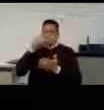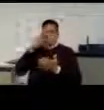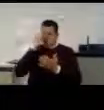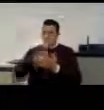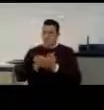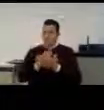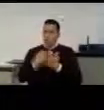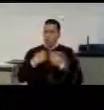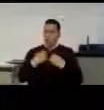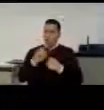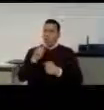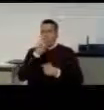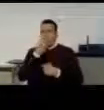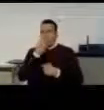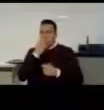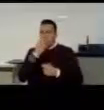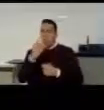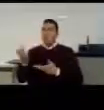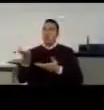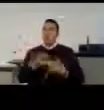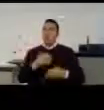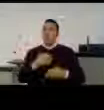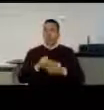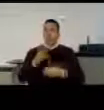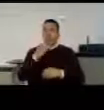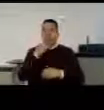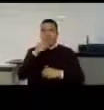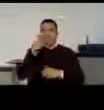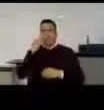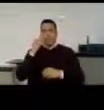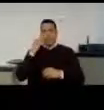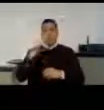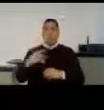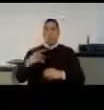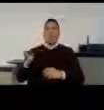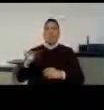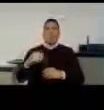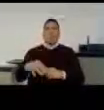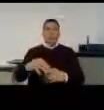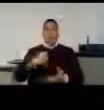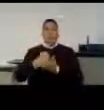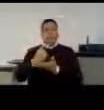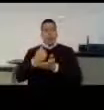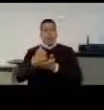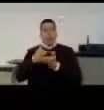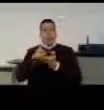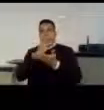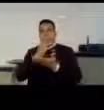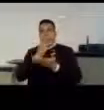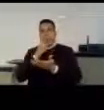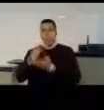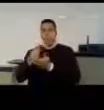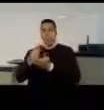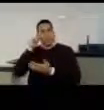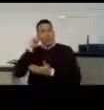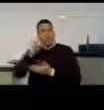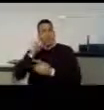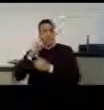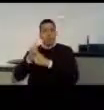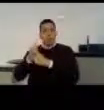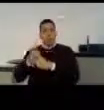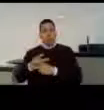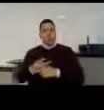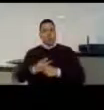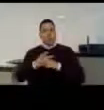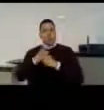body, learn how to cook the healthy food, and so you can bring it into your home. And that has helped our mothers, that has helped